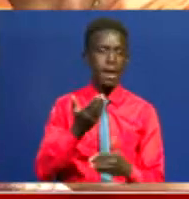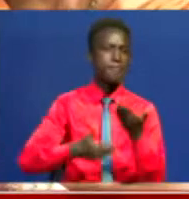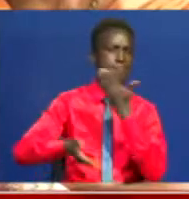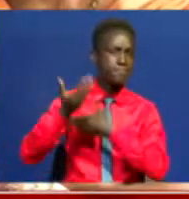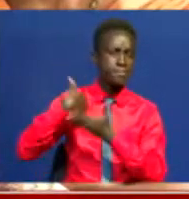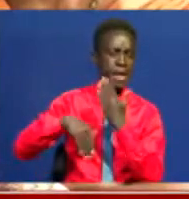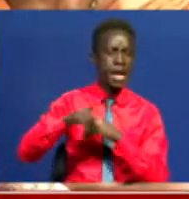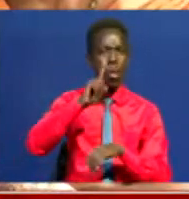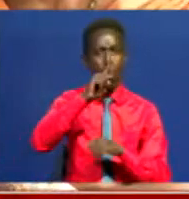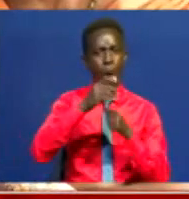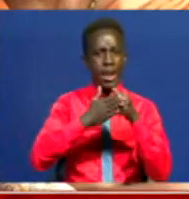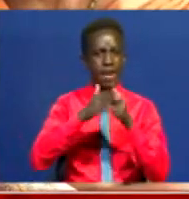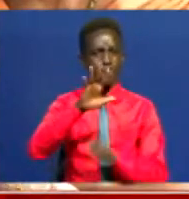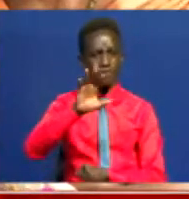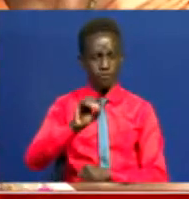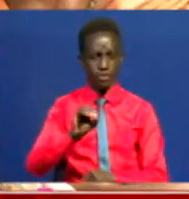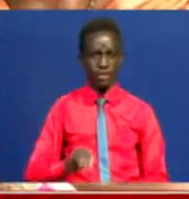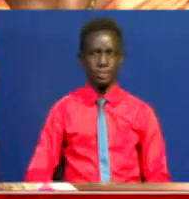1950.